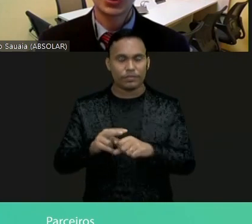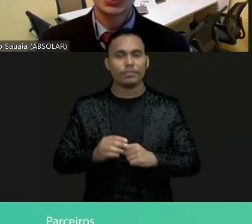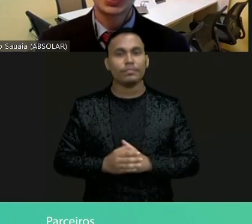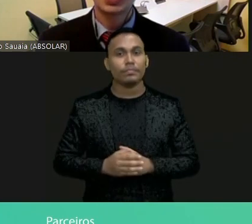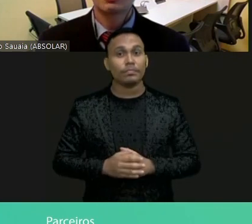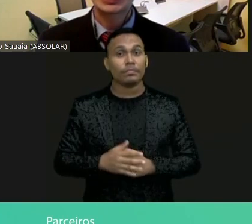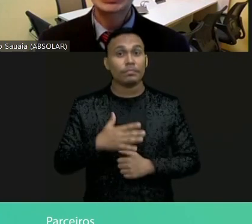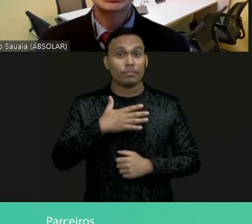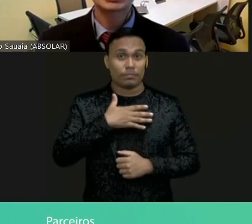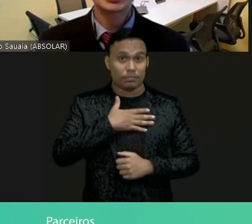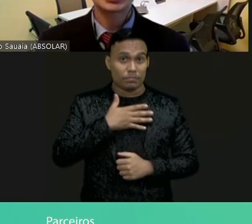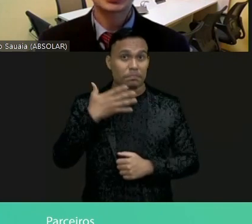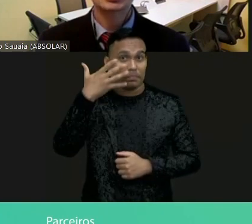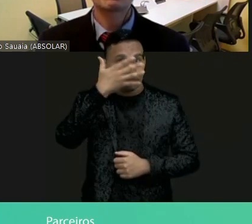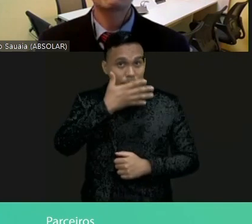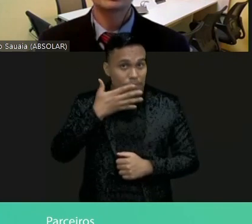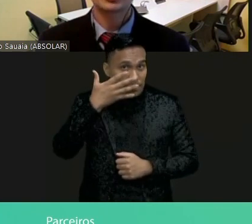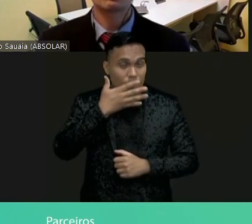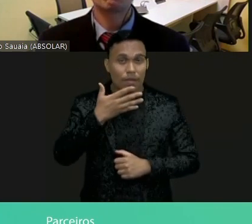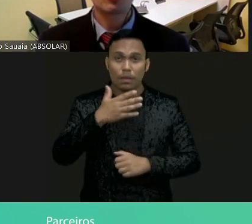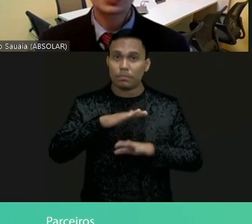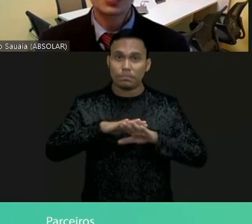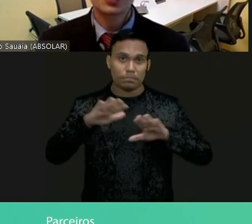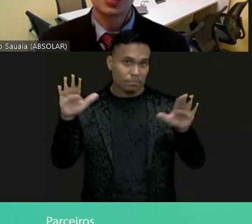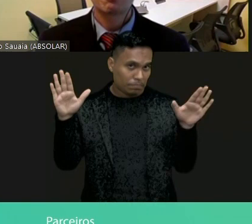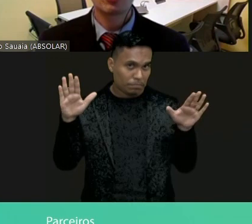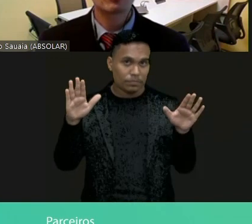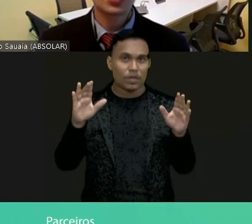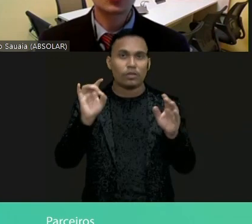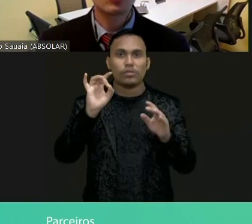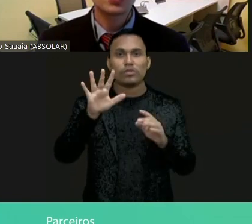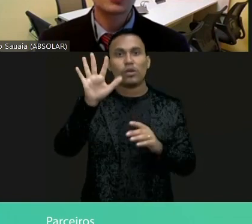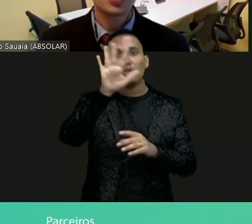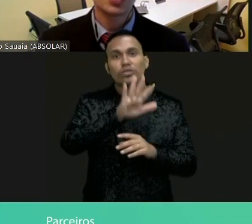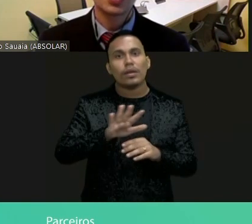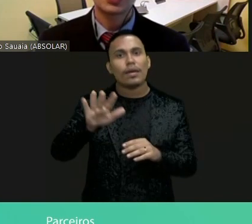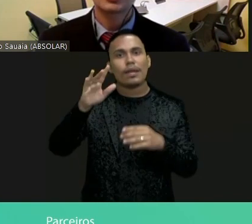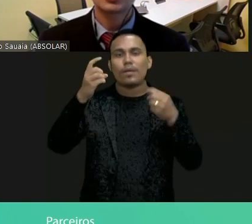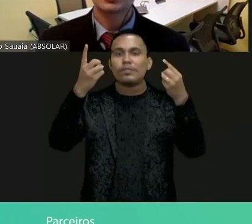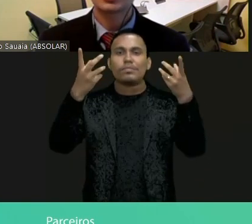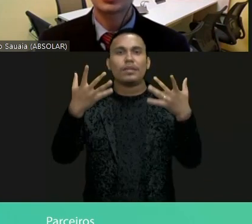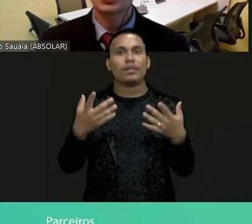So that's what I wanted to share with you.